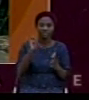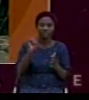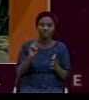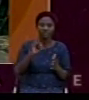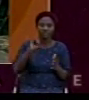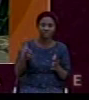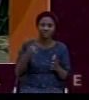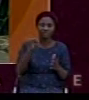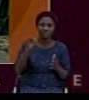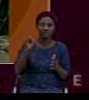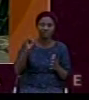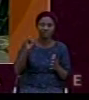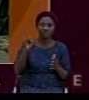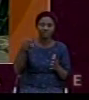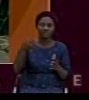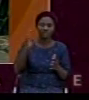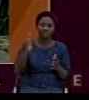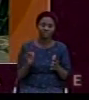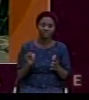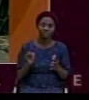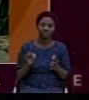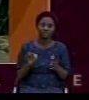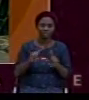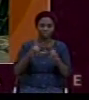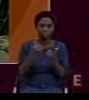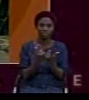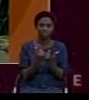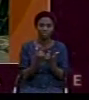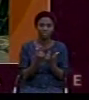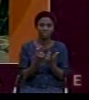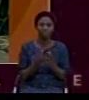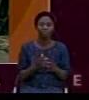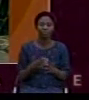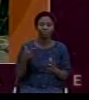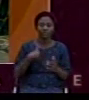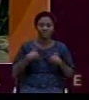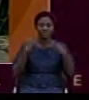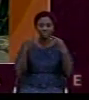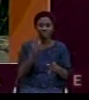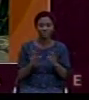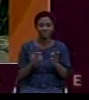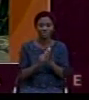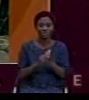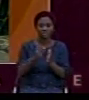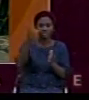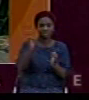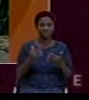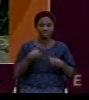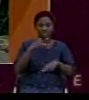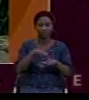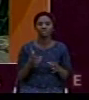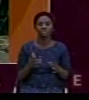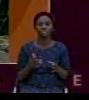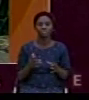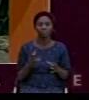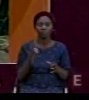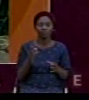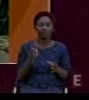has touched. They are here to give their testimony. Let's hear from them. Praise the